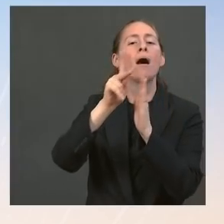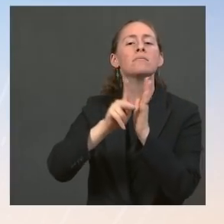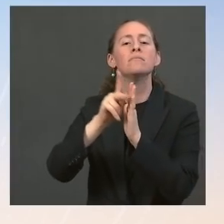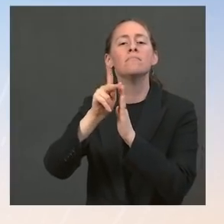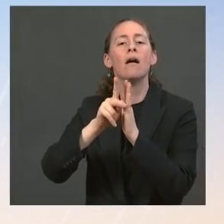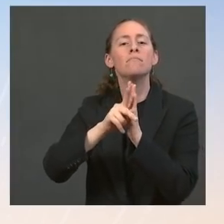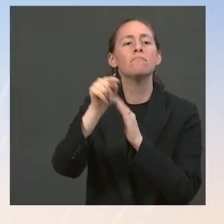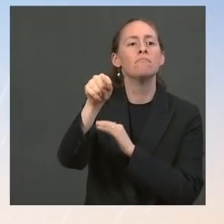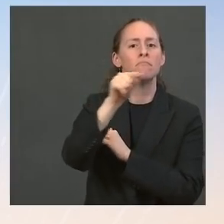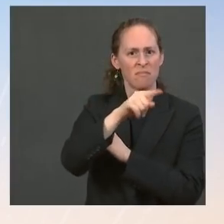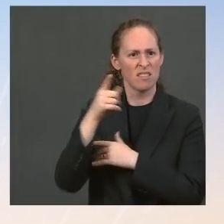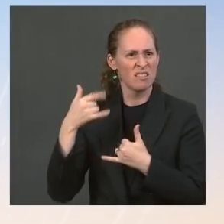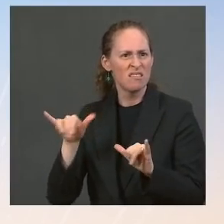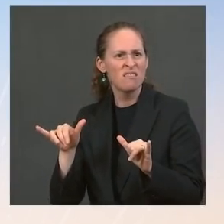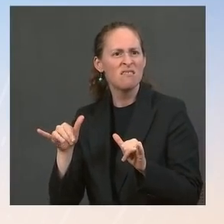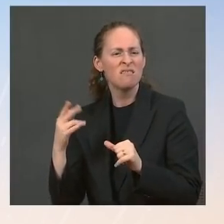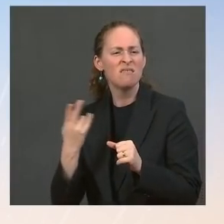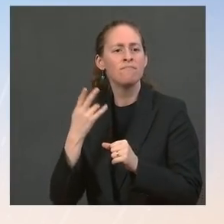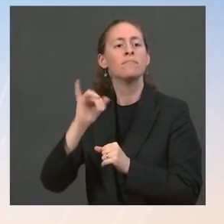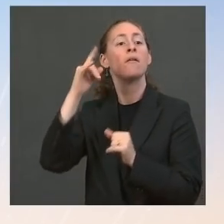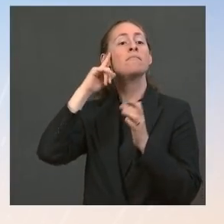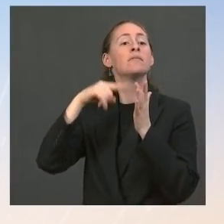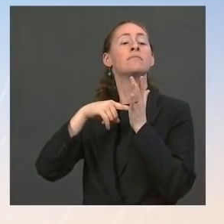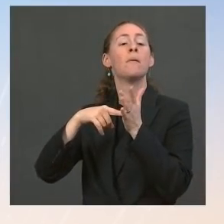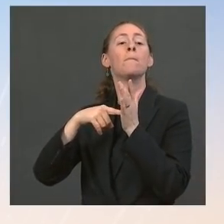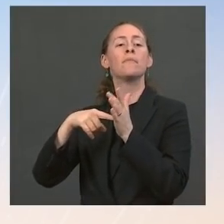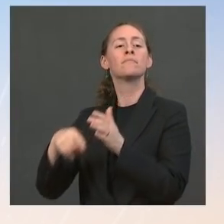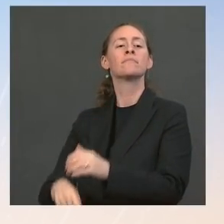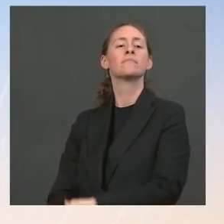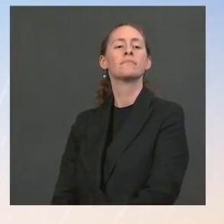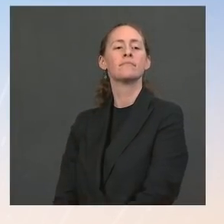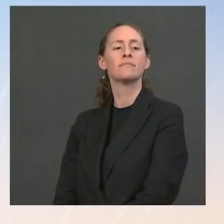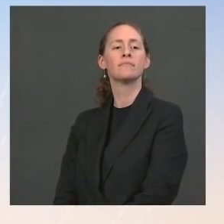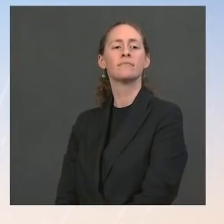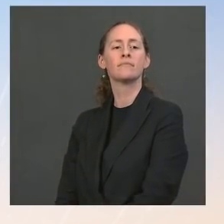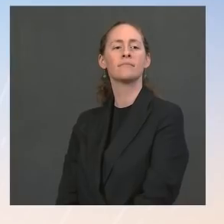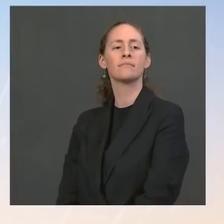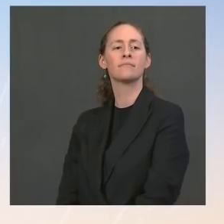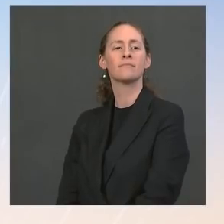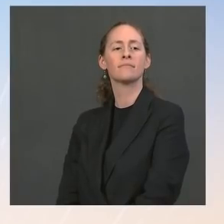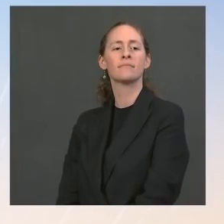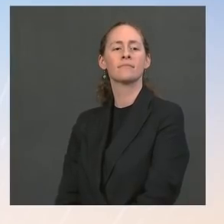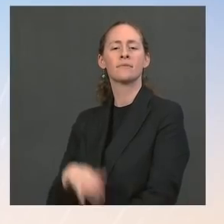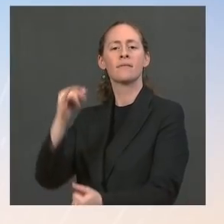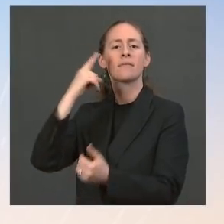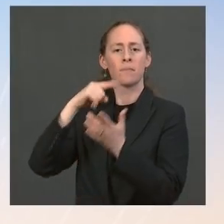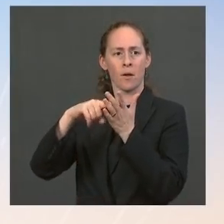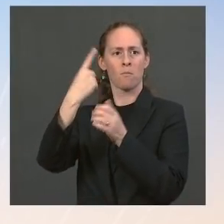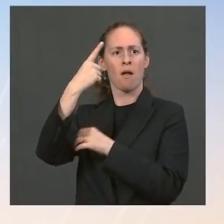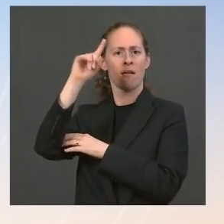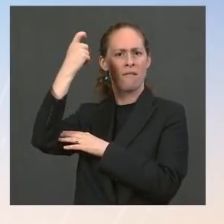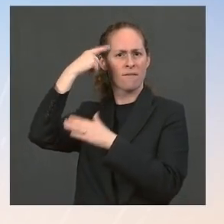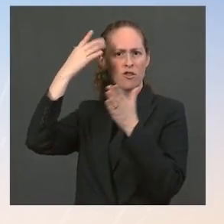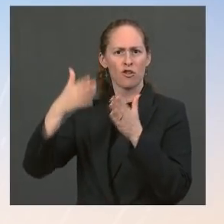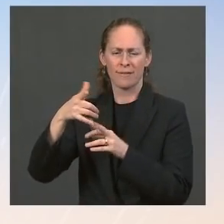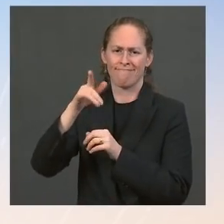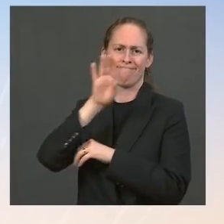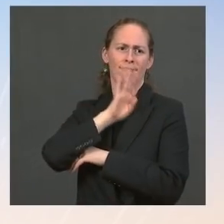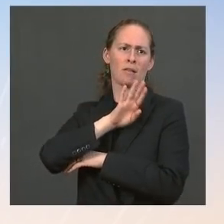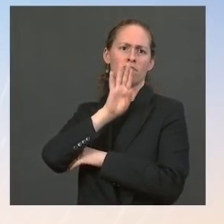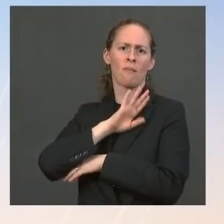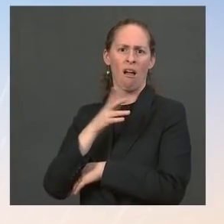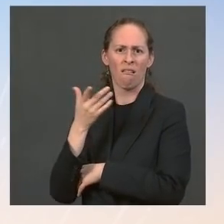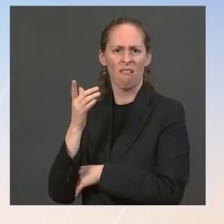of the Cuban government describing the frustration with the president continuing to maintain